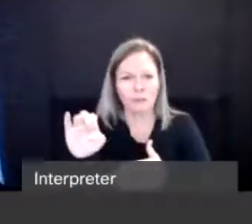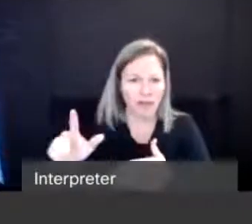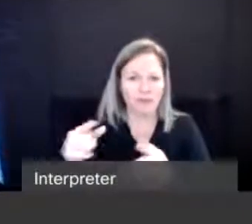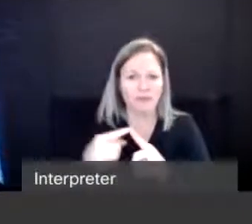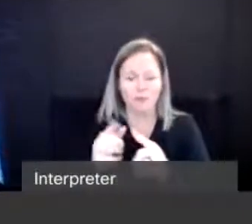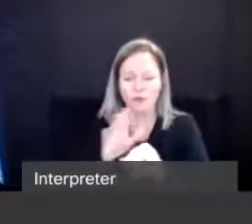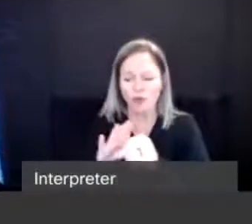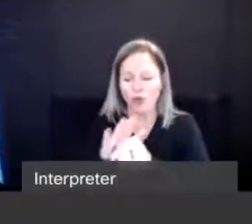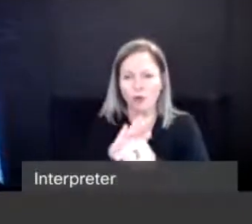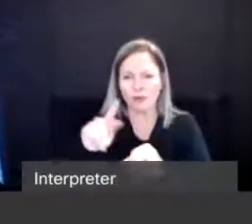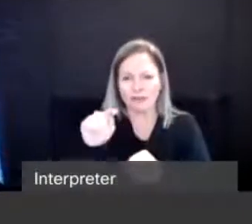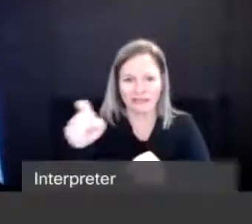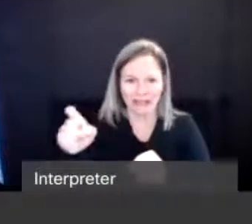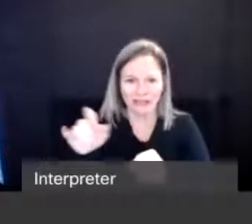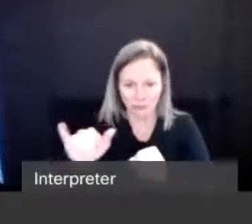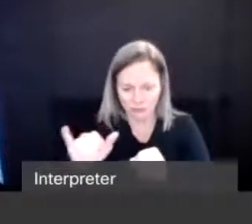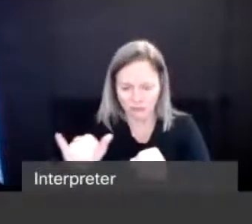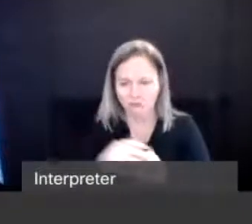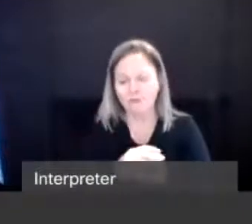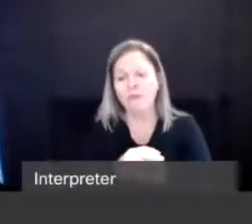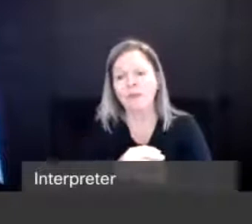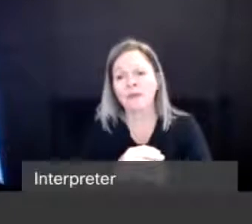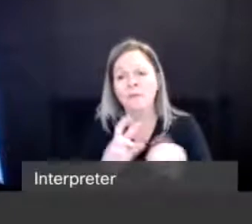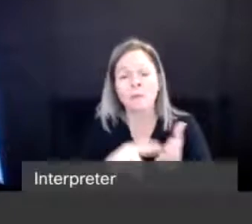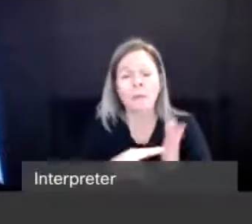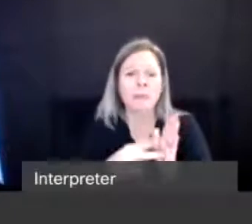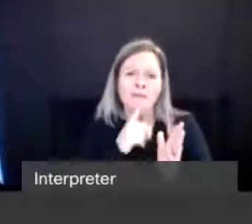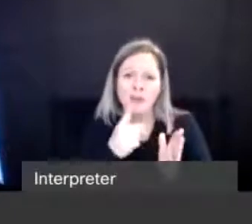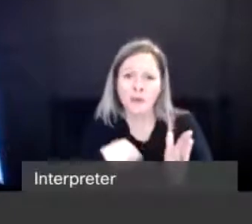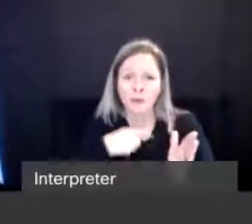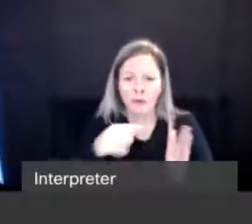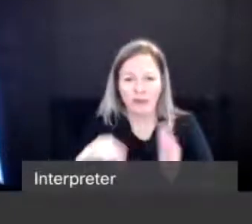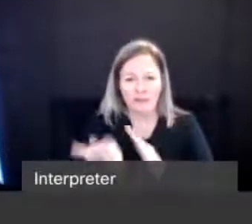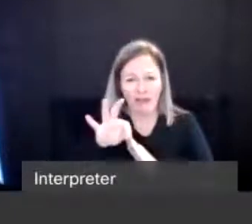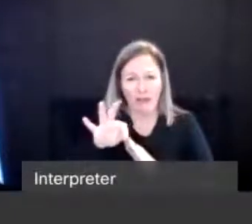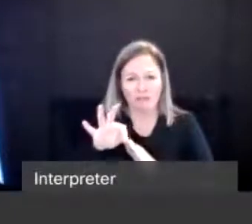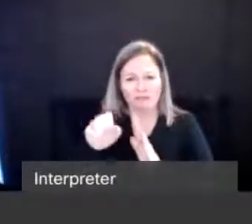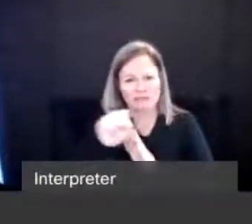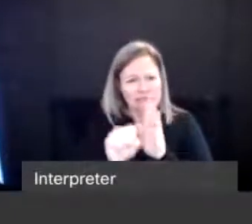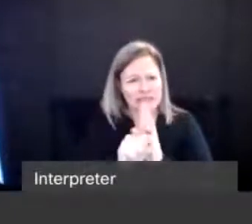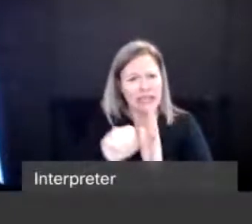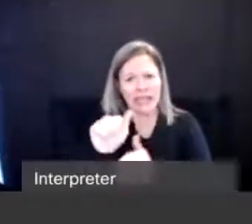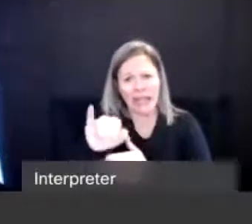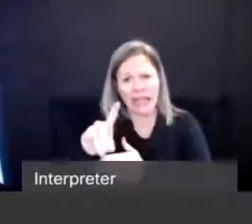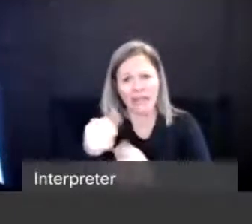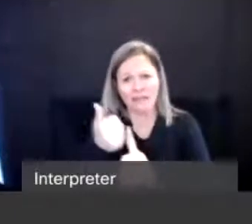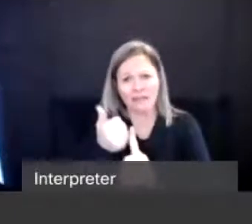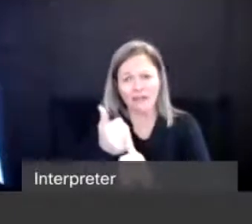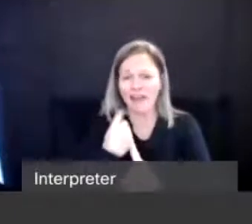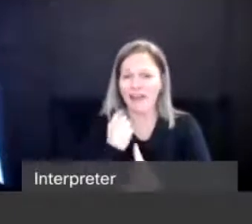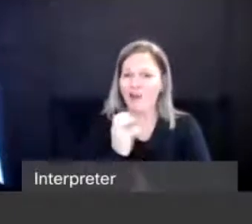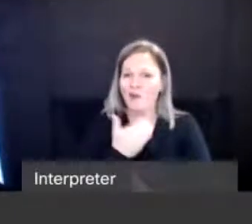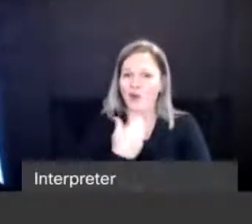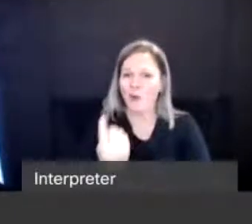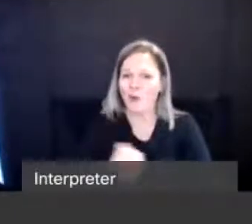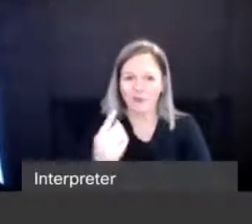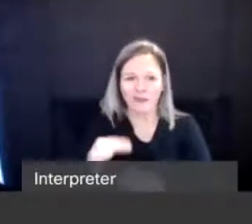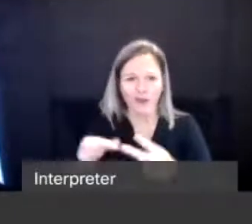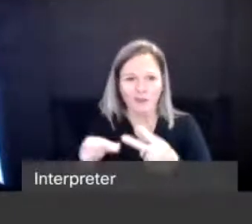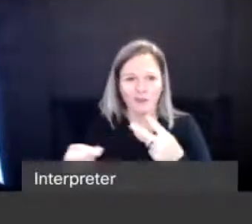local tax base. So really, we've found that this state aid is about our only option to